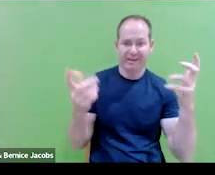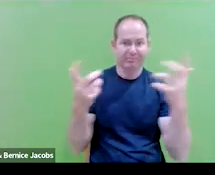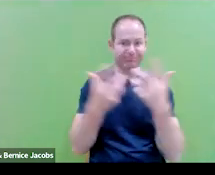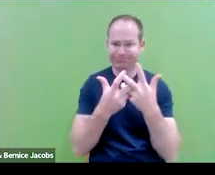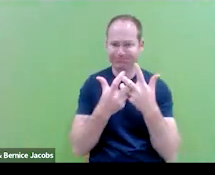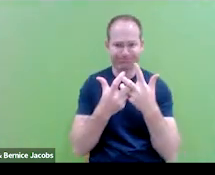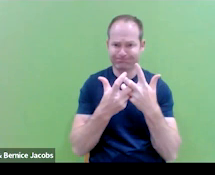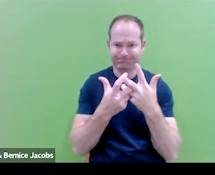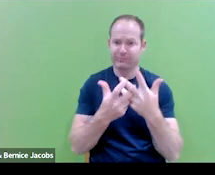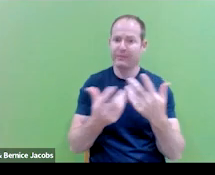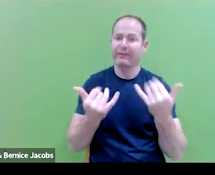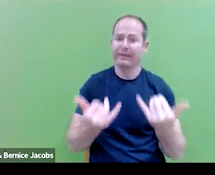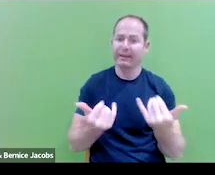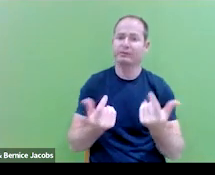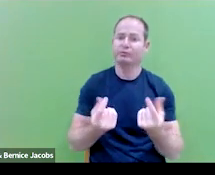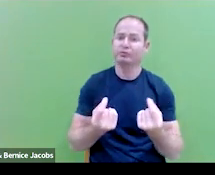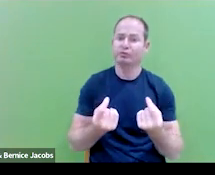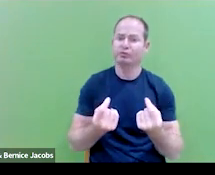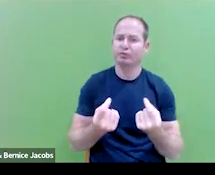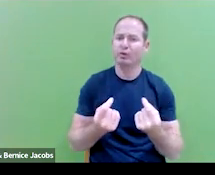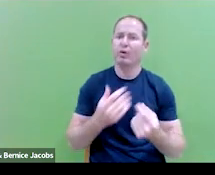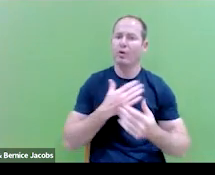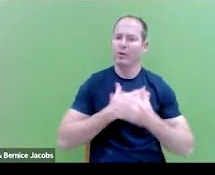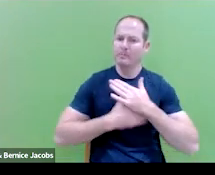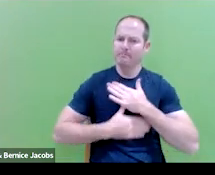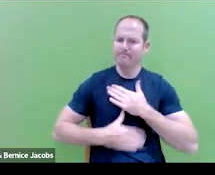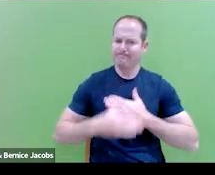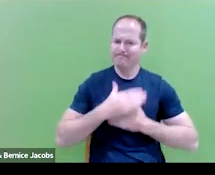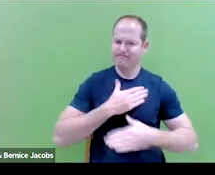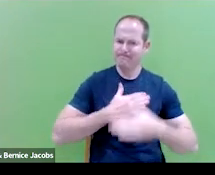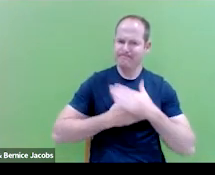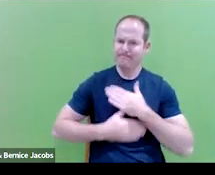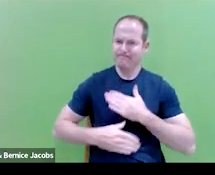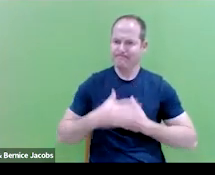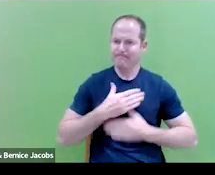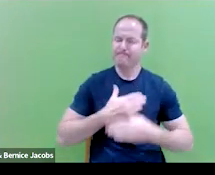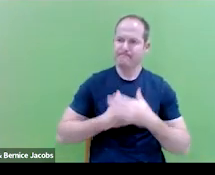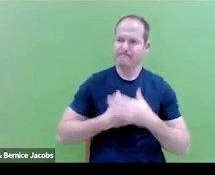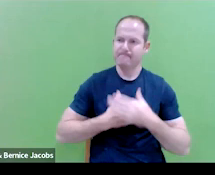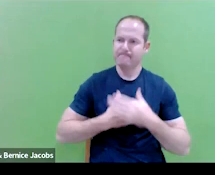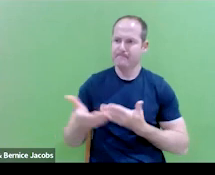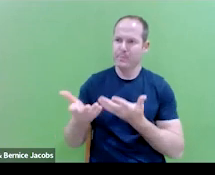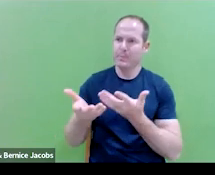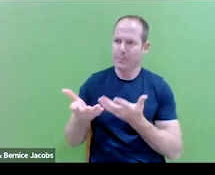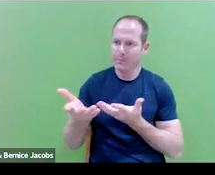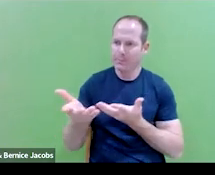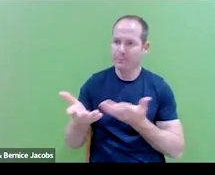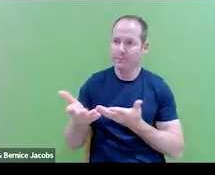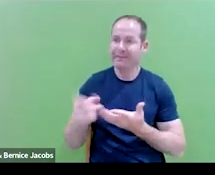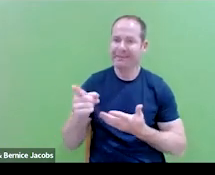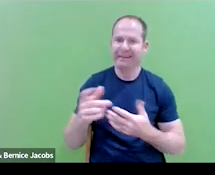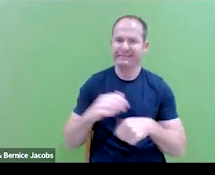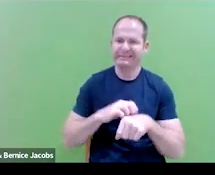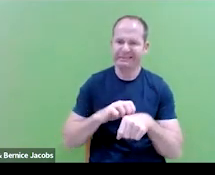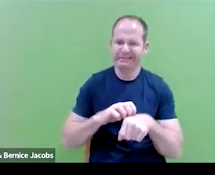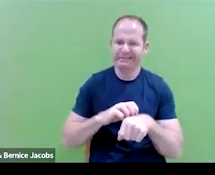an additional level of patience to work with them to also deal with their frustration,